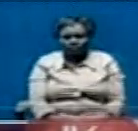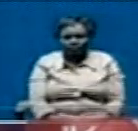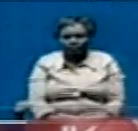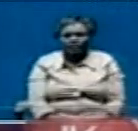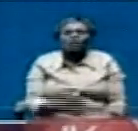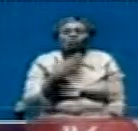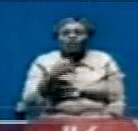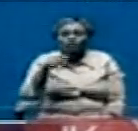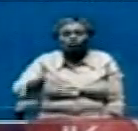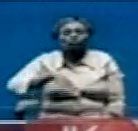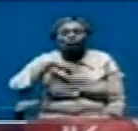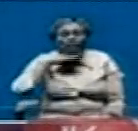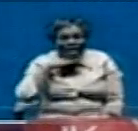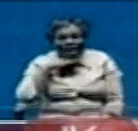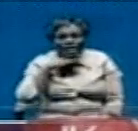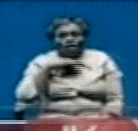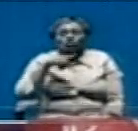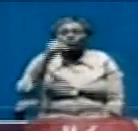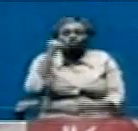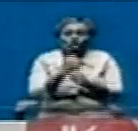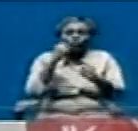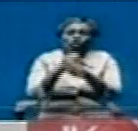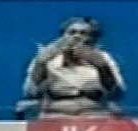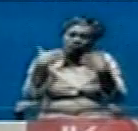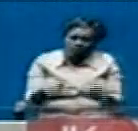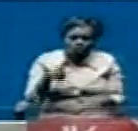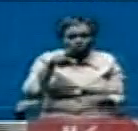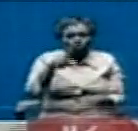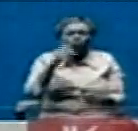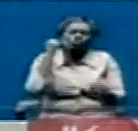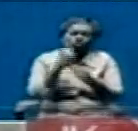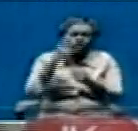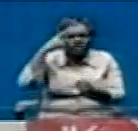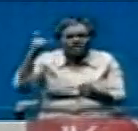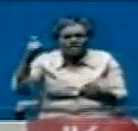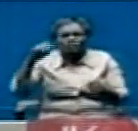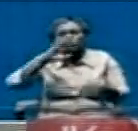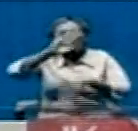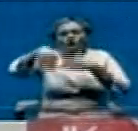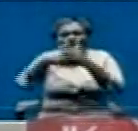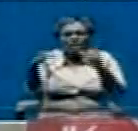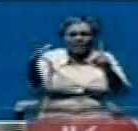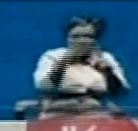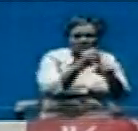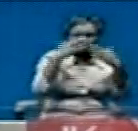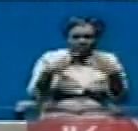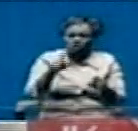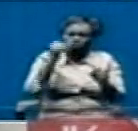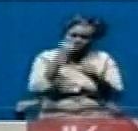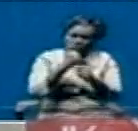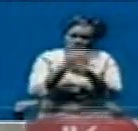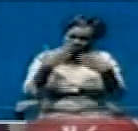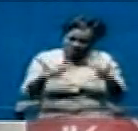I want you to die with nothing else left to do. I want you to die because you poured out all of your dreams, ideas, visions, books,